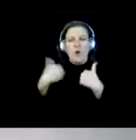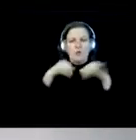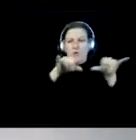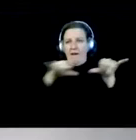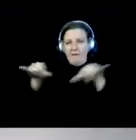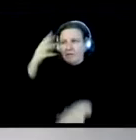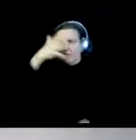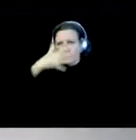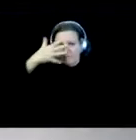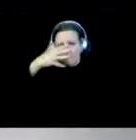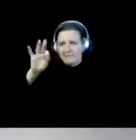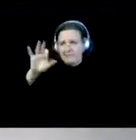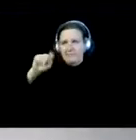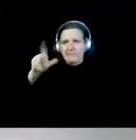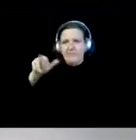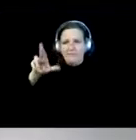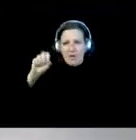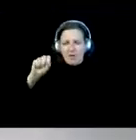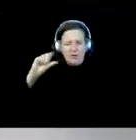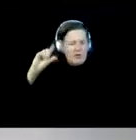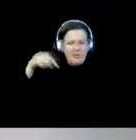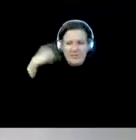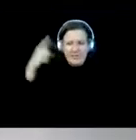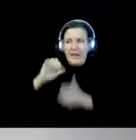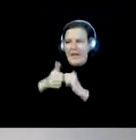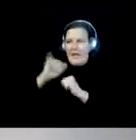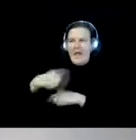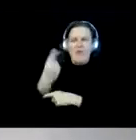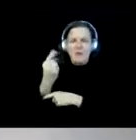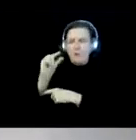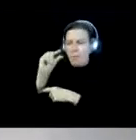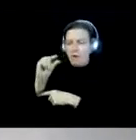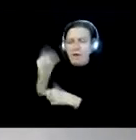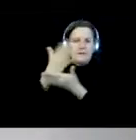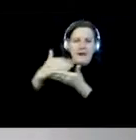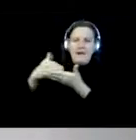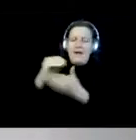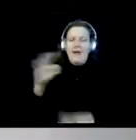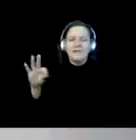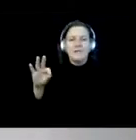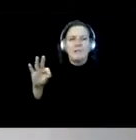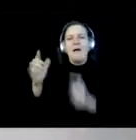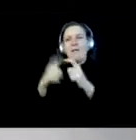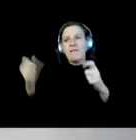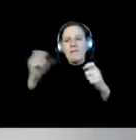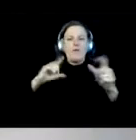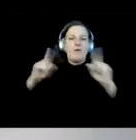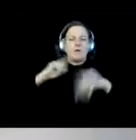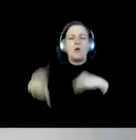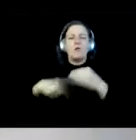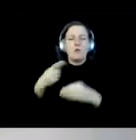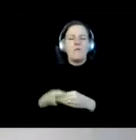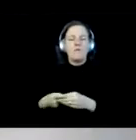and how crazy that is. And that's just like one tiny aspect of this larger conversation about kind